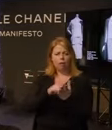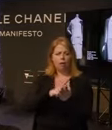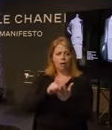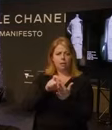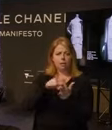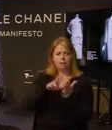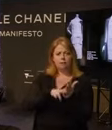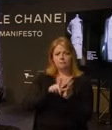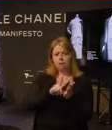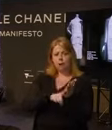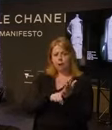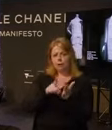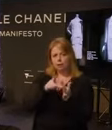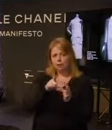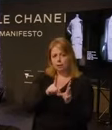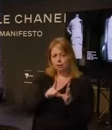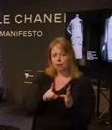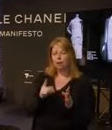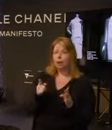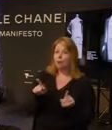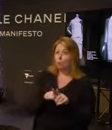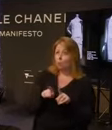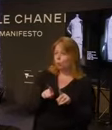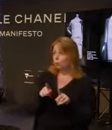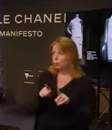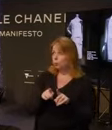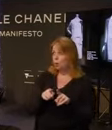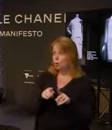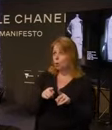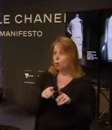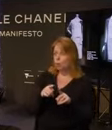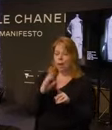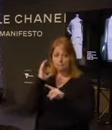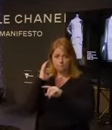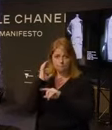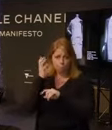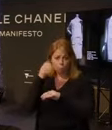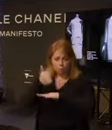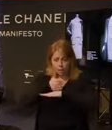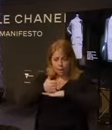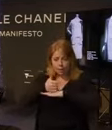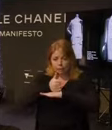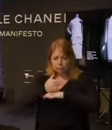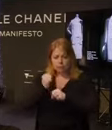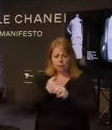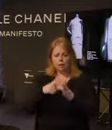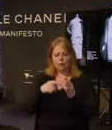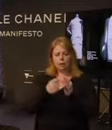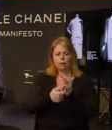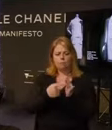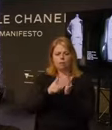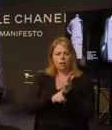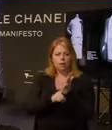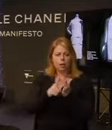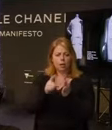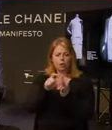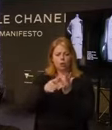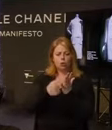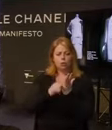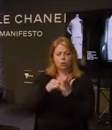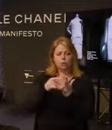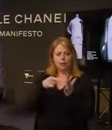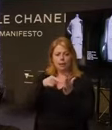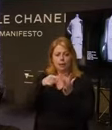dress, you know, the screen actresses, I think Gabrielle Dorsiat. She had a